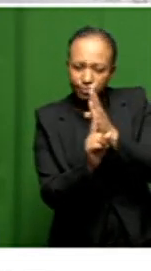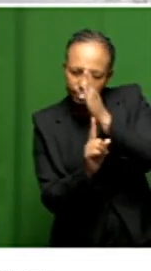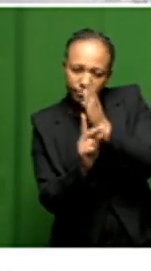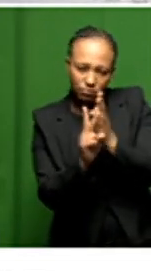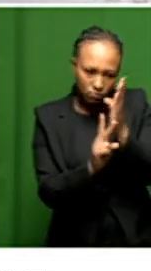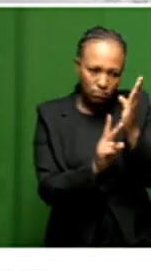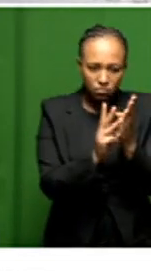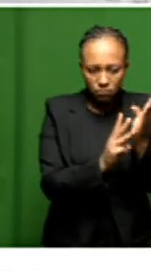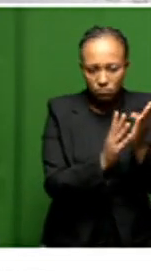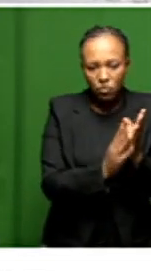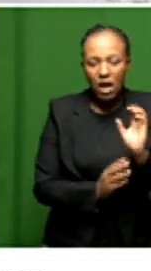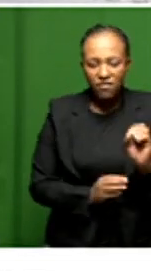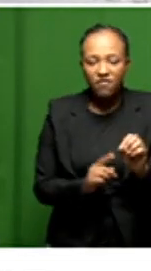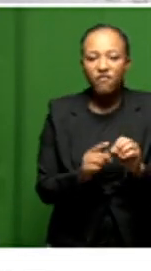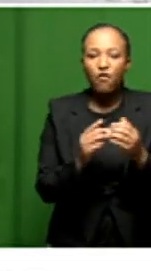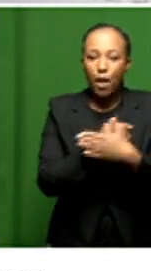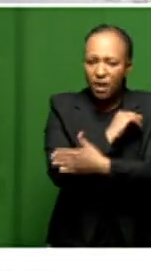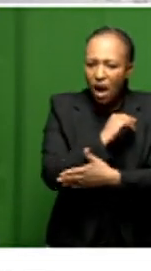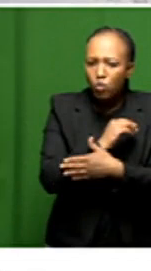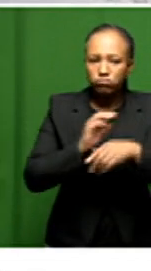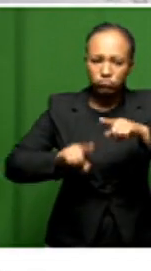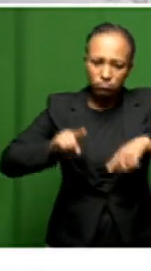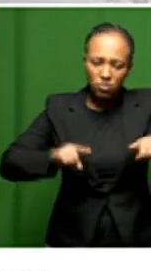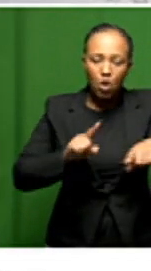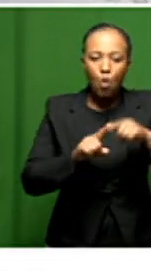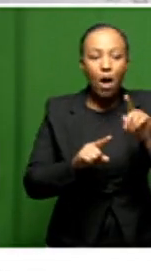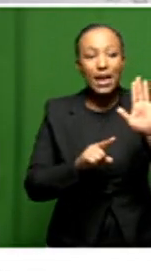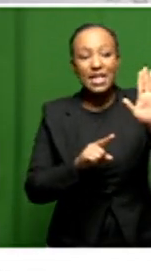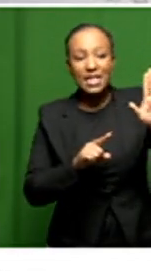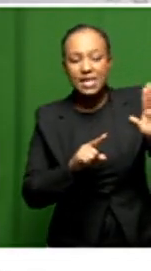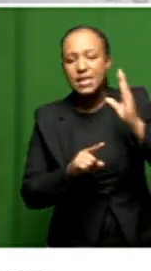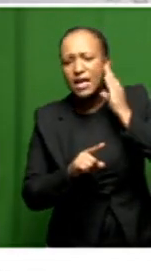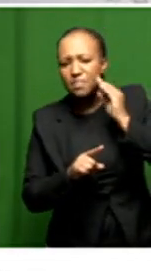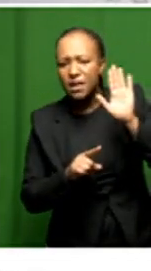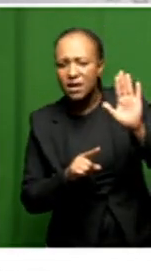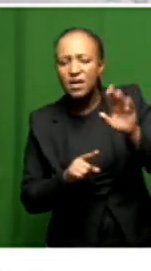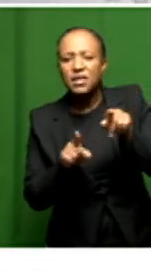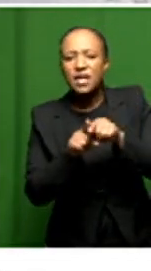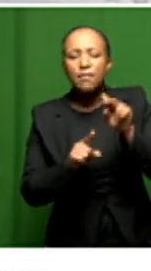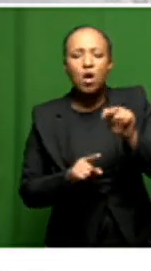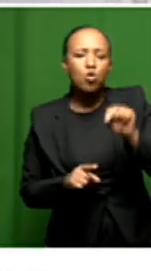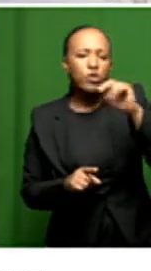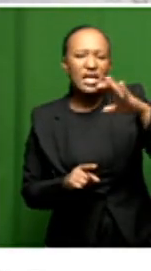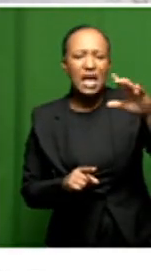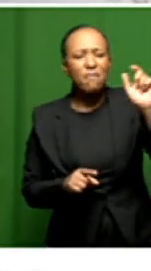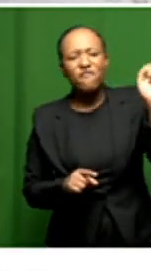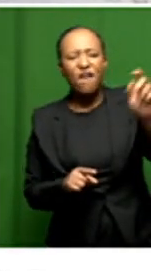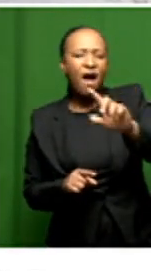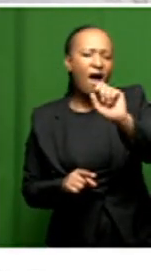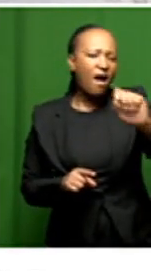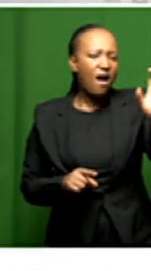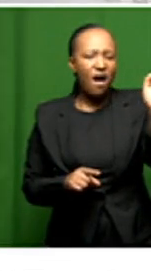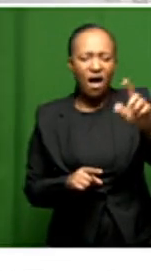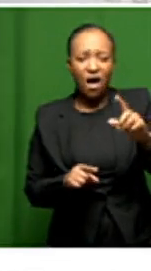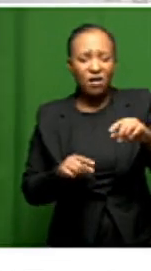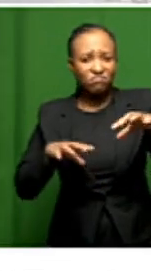course, in different parts of the country, the realities are different. The distances in the Northern Cape are a monumental challenge